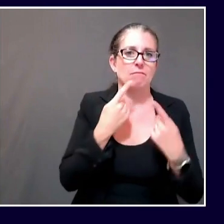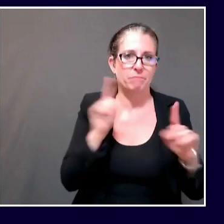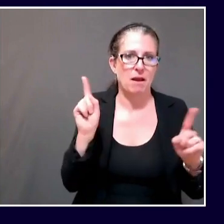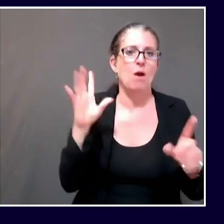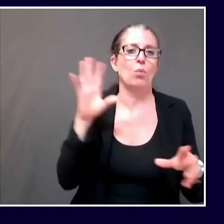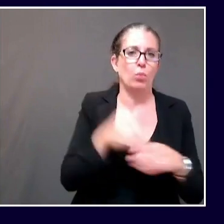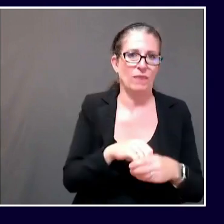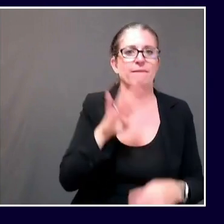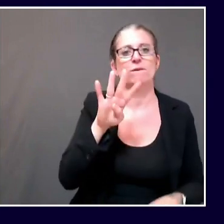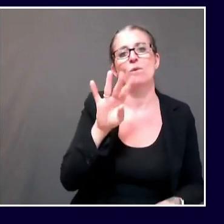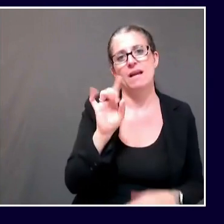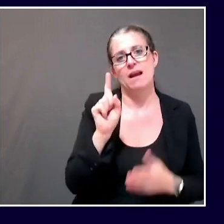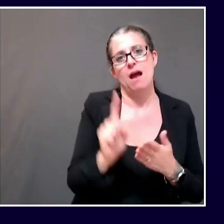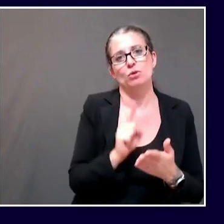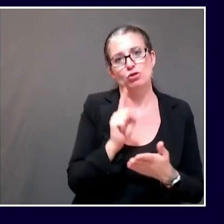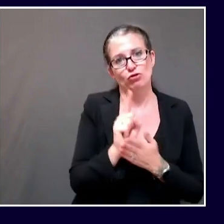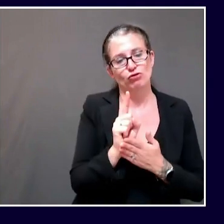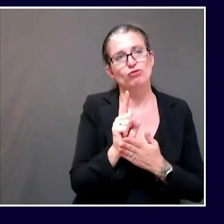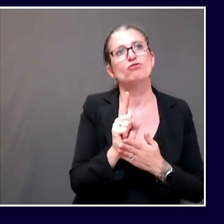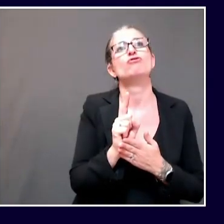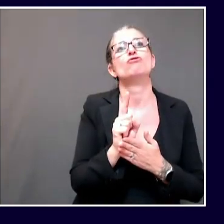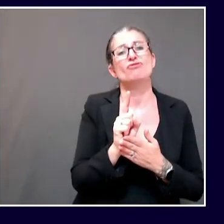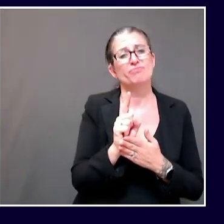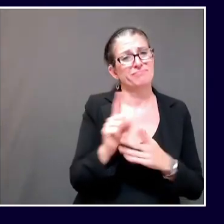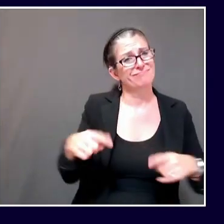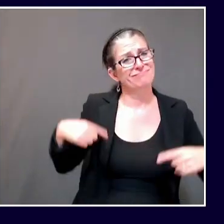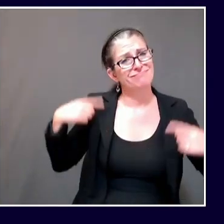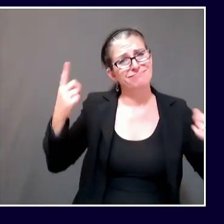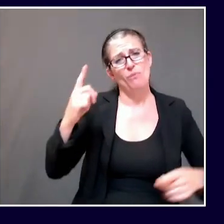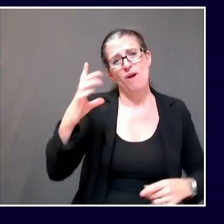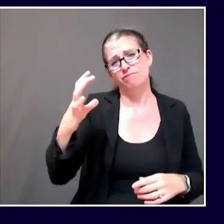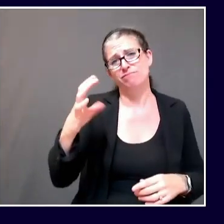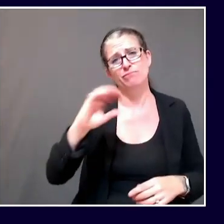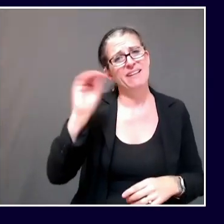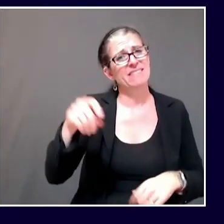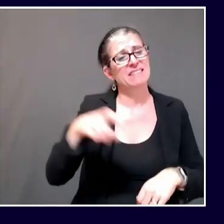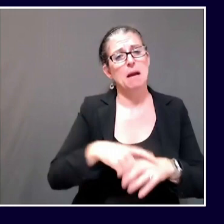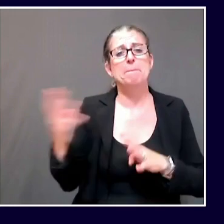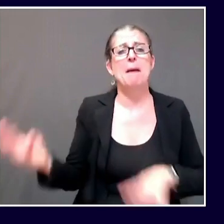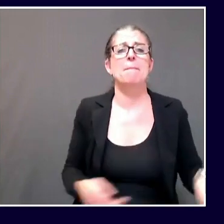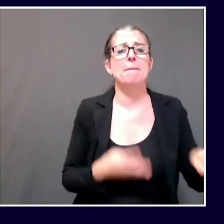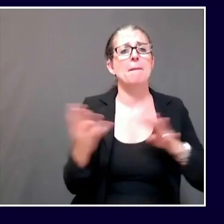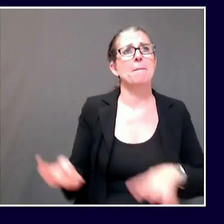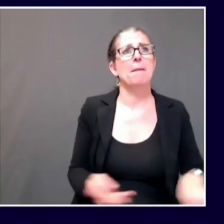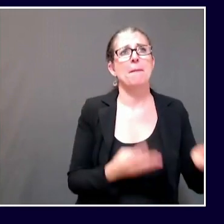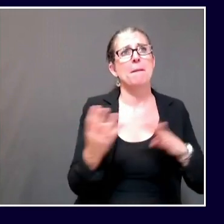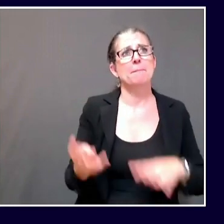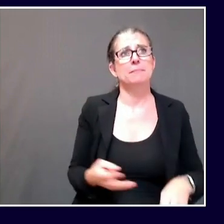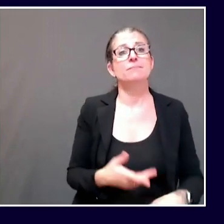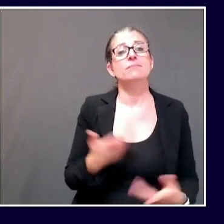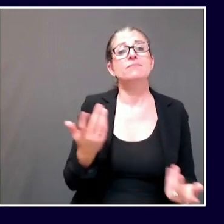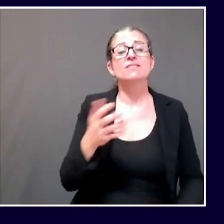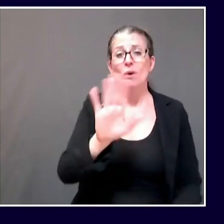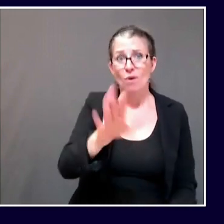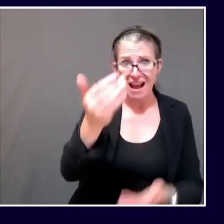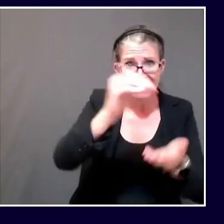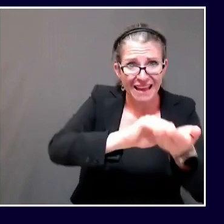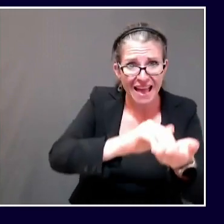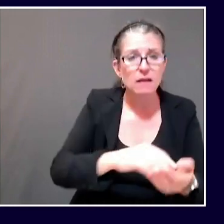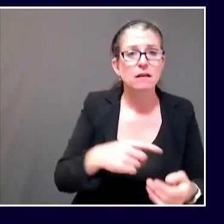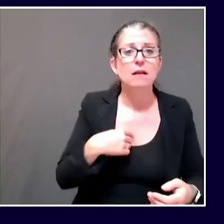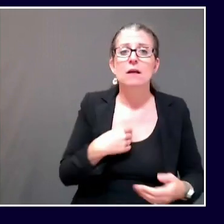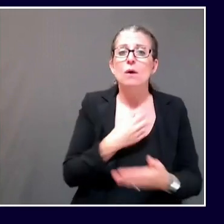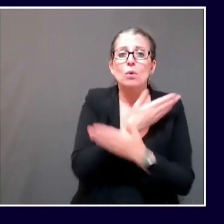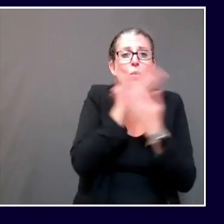It may take time for a sample to get transported to our lab here in Augusta, depending on where it's coming from. And it may take